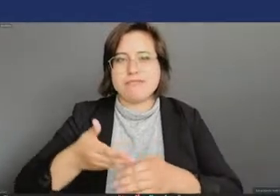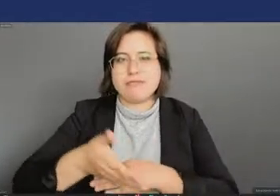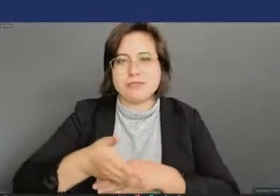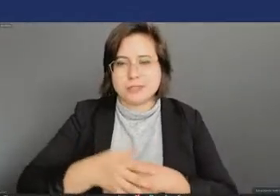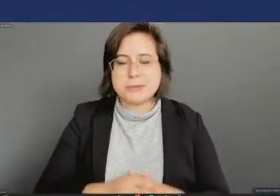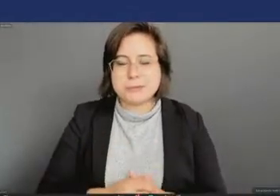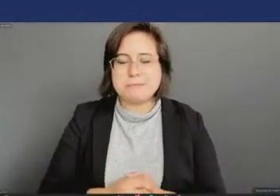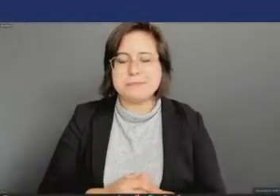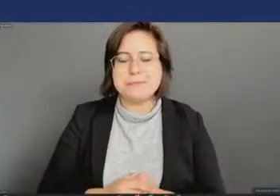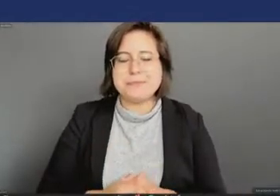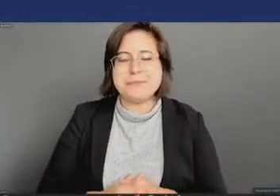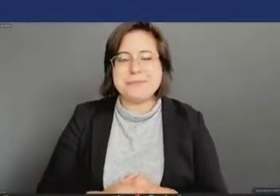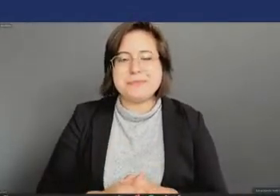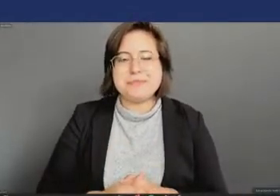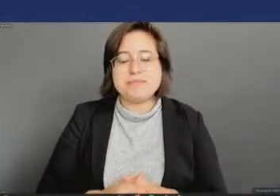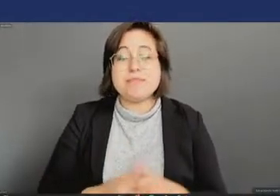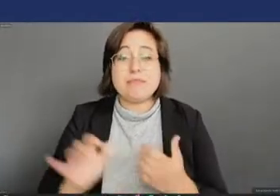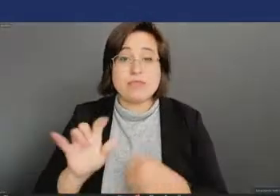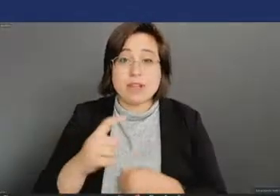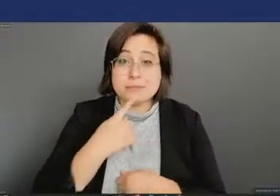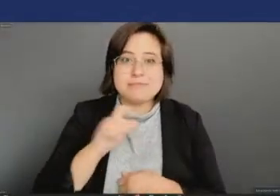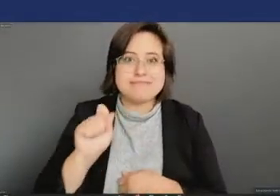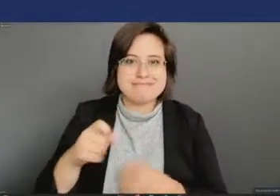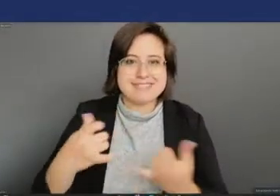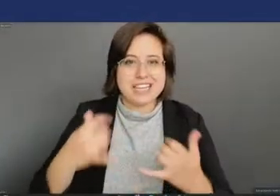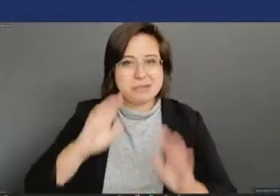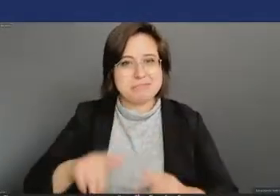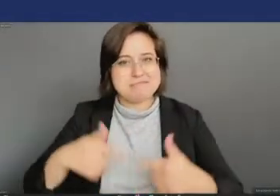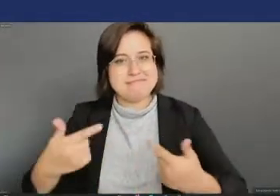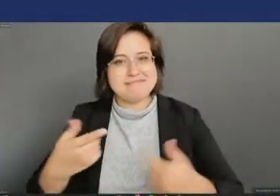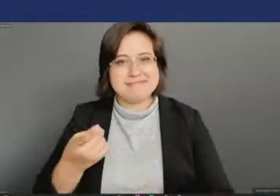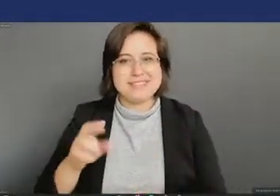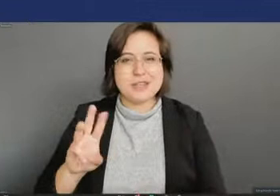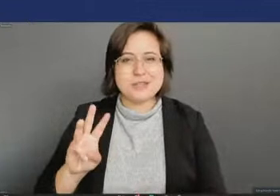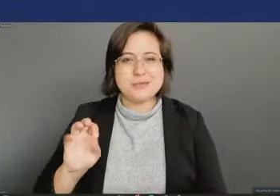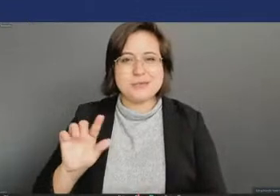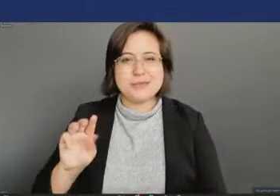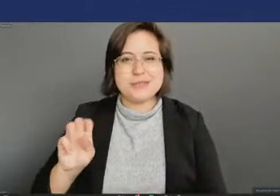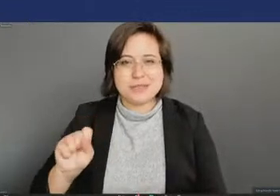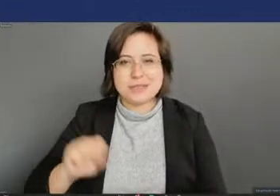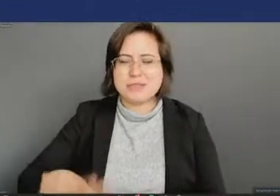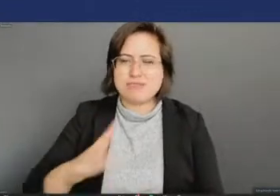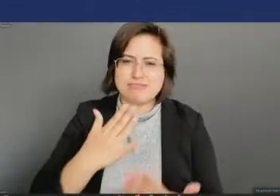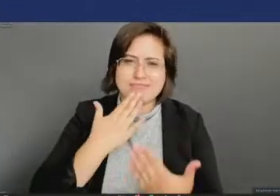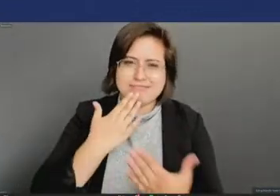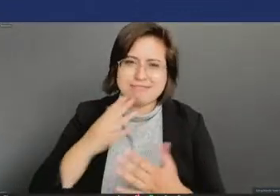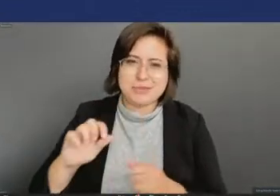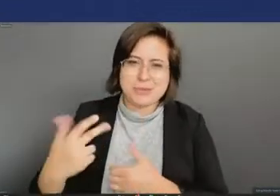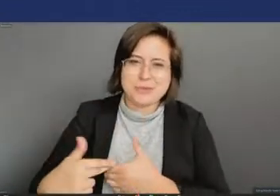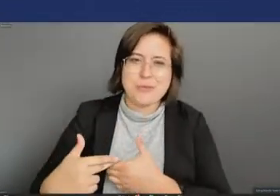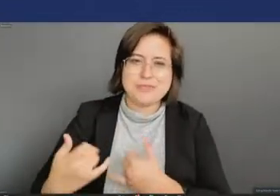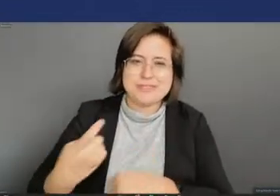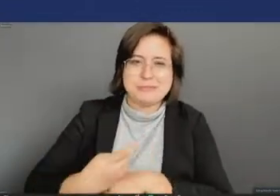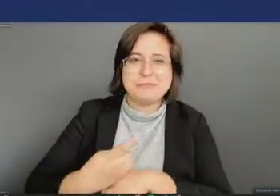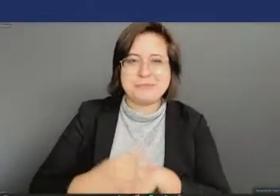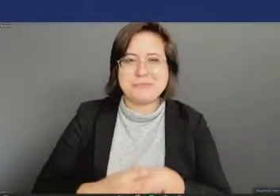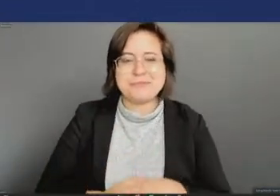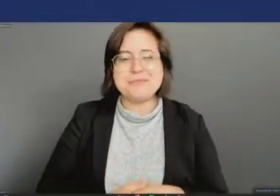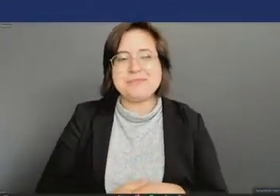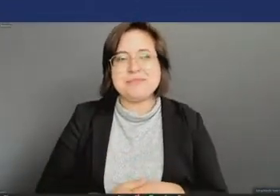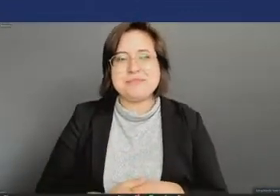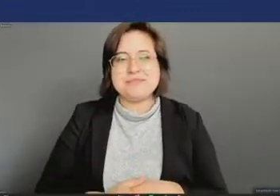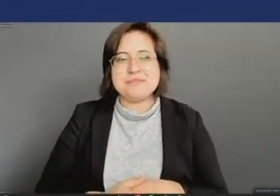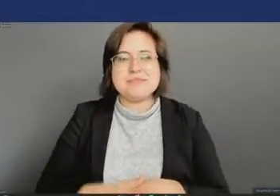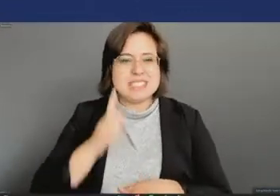So as you said, it is time to pass the baton to Dr. Williams. So grateful for you to be able to be with us today. Just let me do that